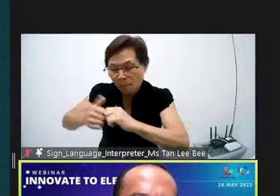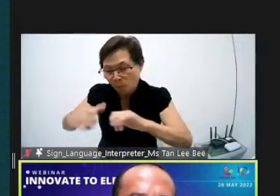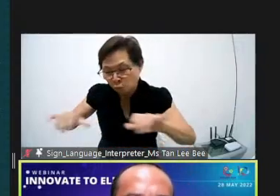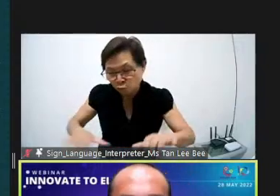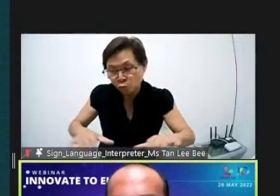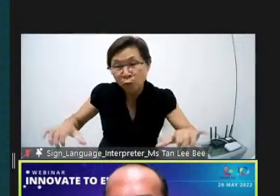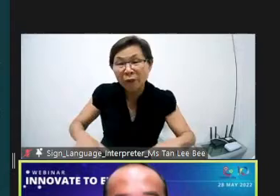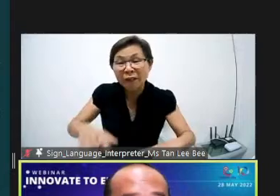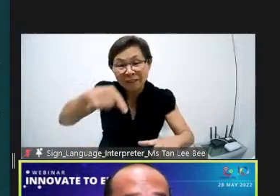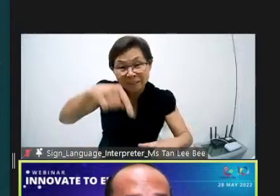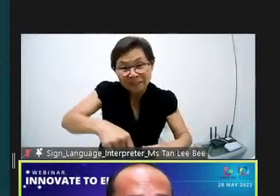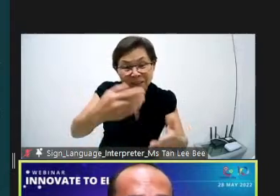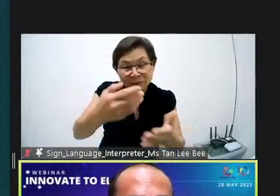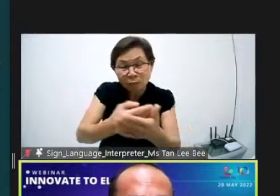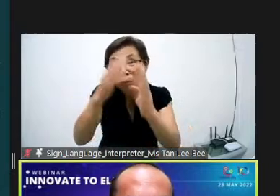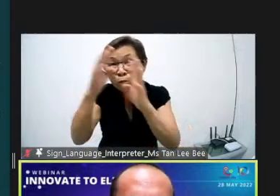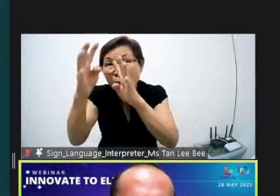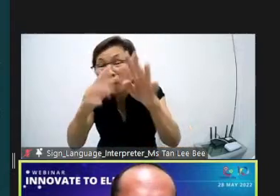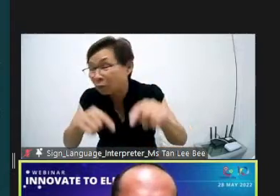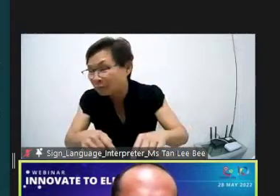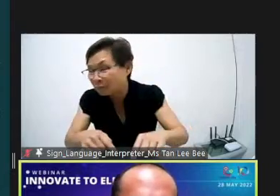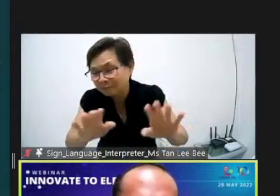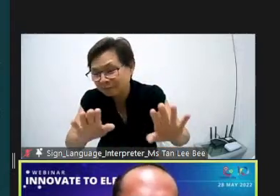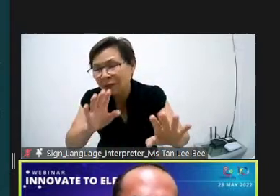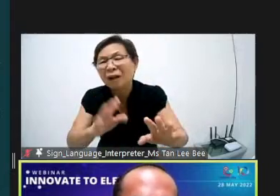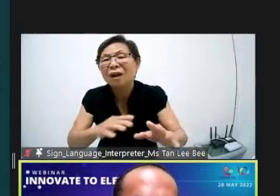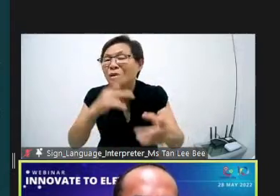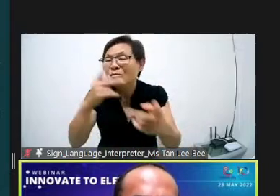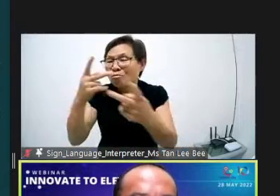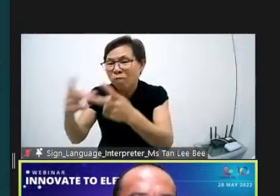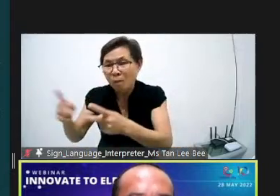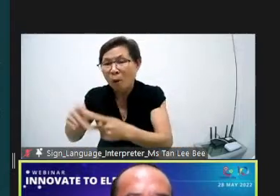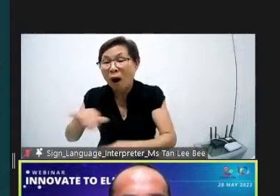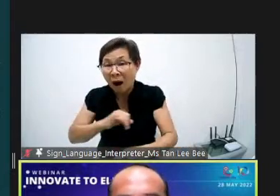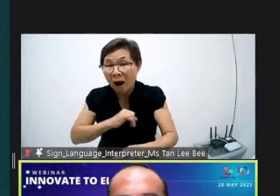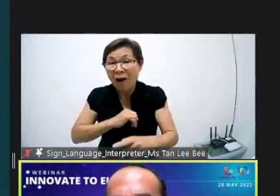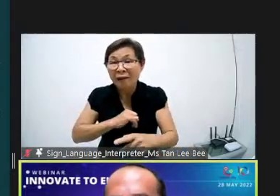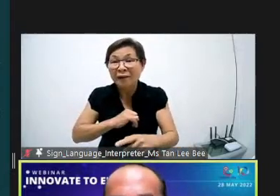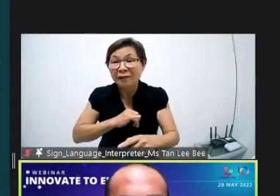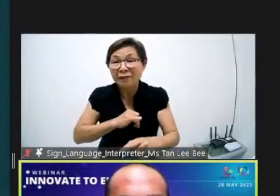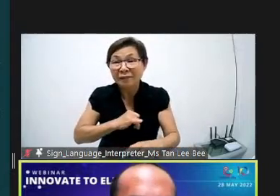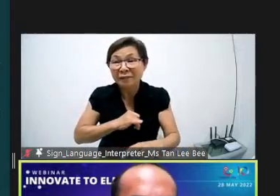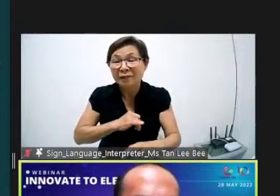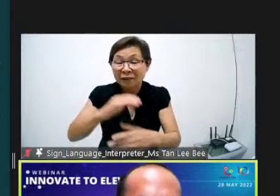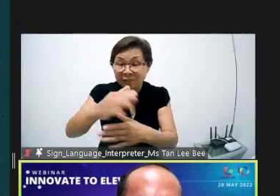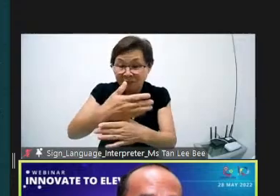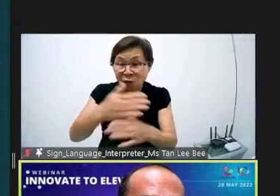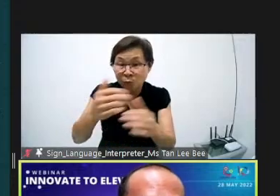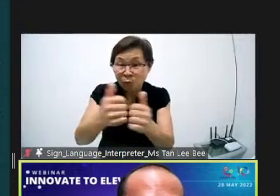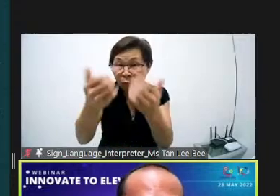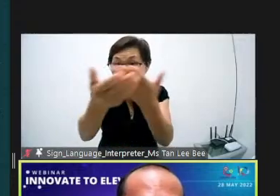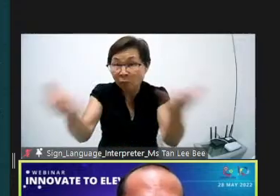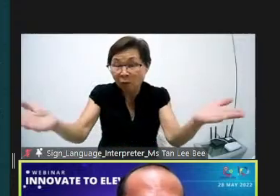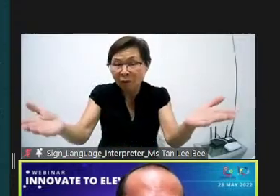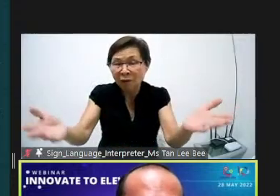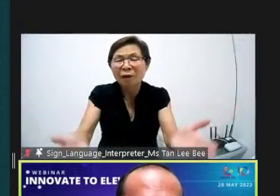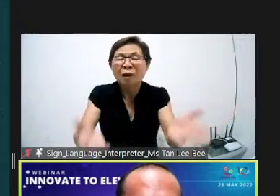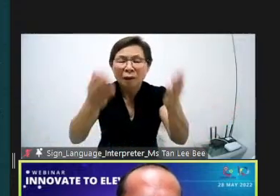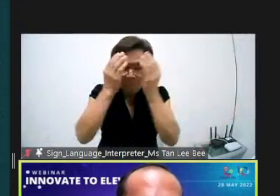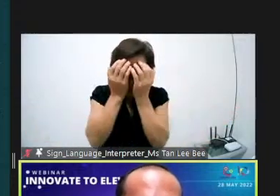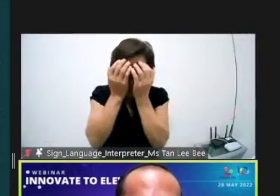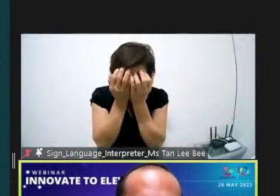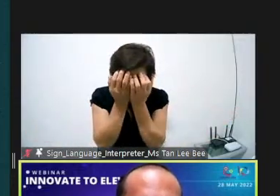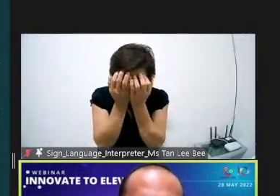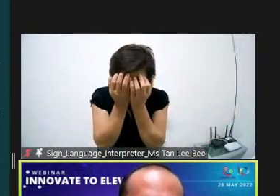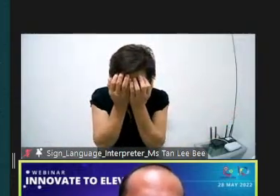this product is not suitable. But what I can share with you, blind your eye